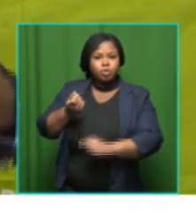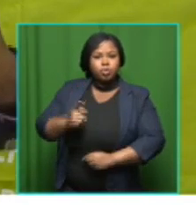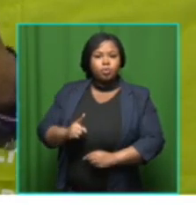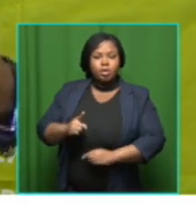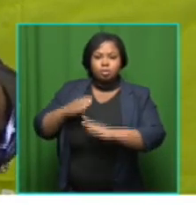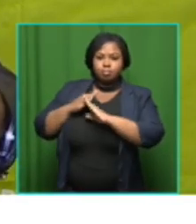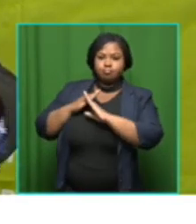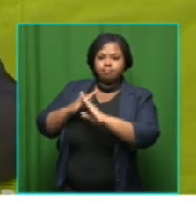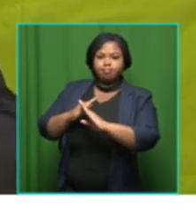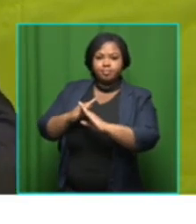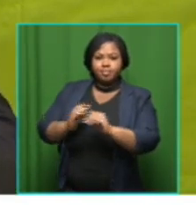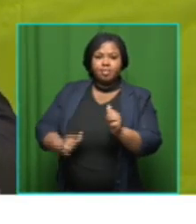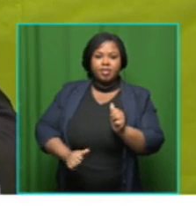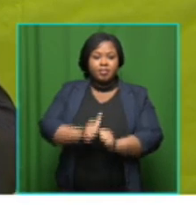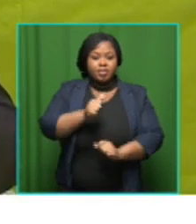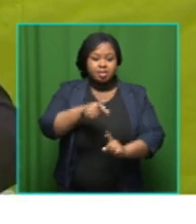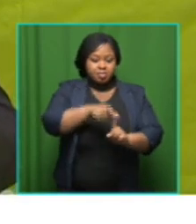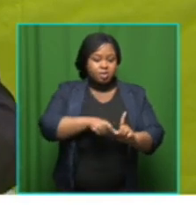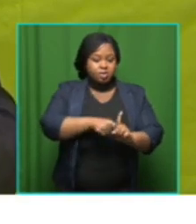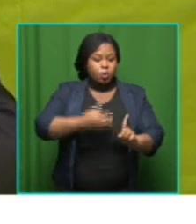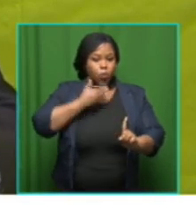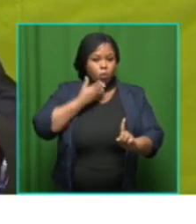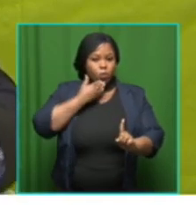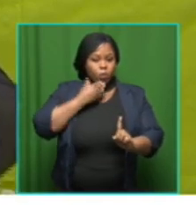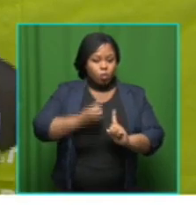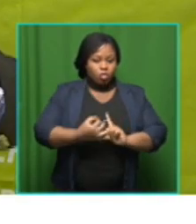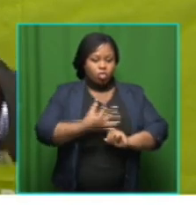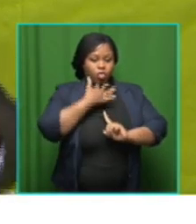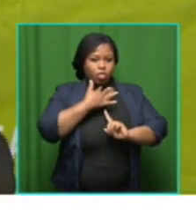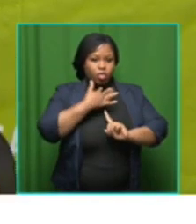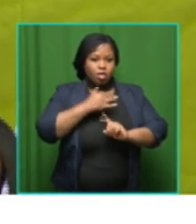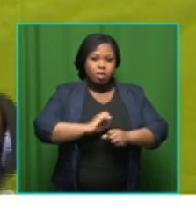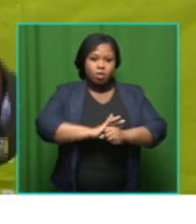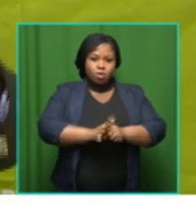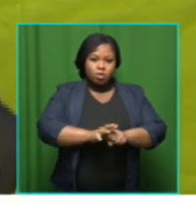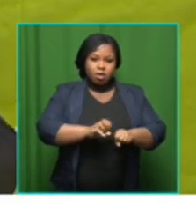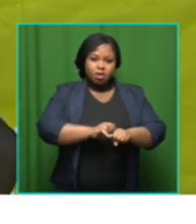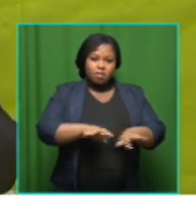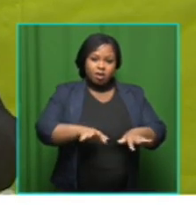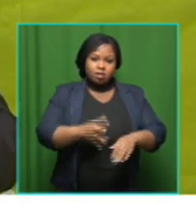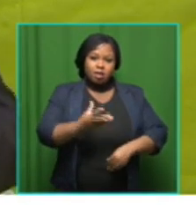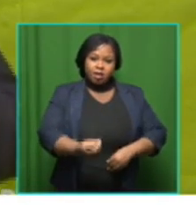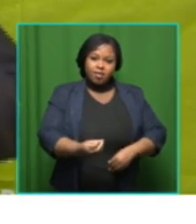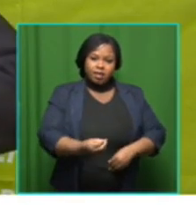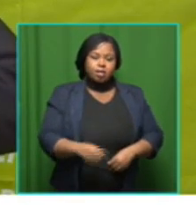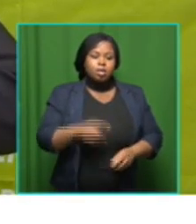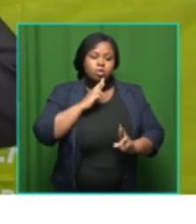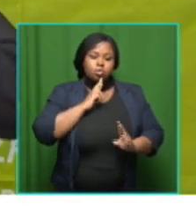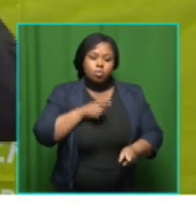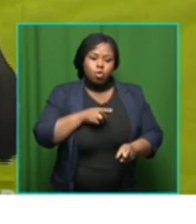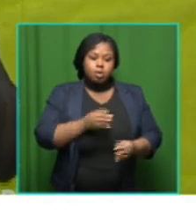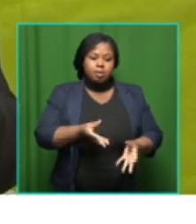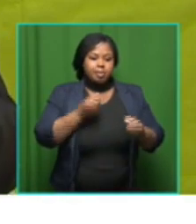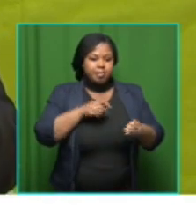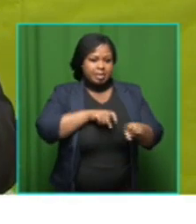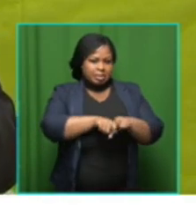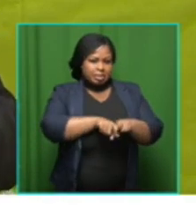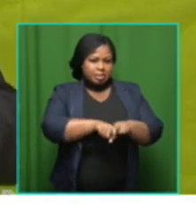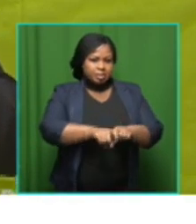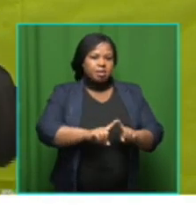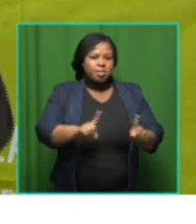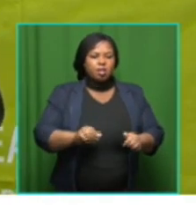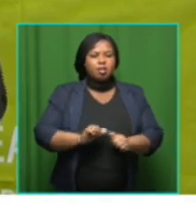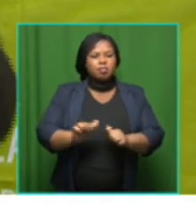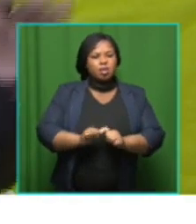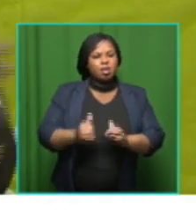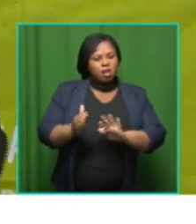where you get the patient attacked by the virus, then they report and then we test them. Now we're going to go on an offensive strategy,